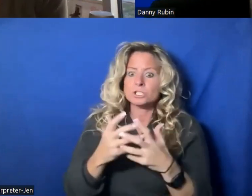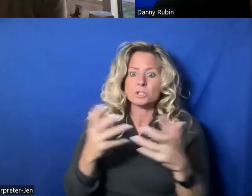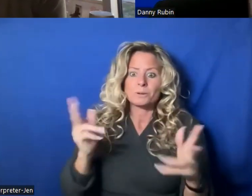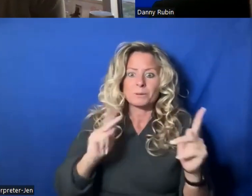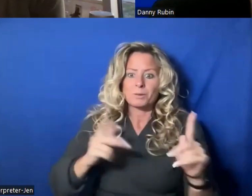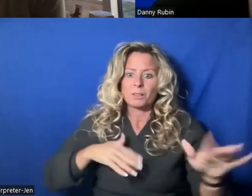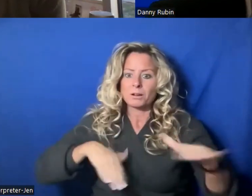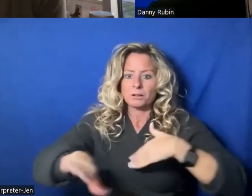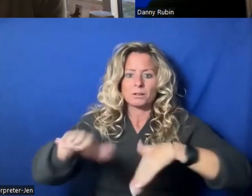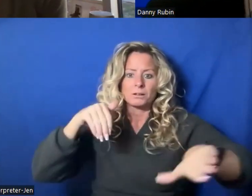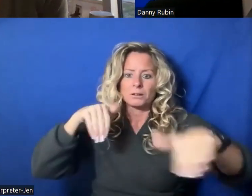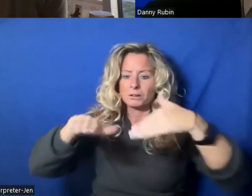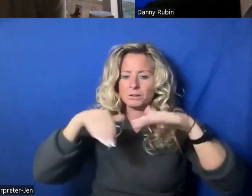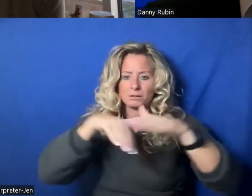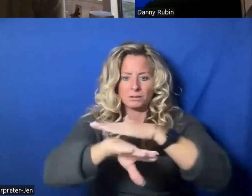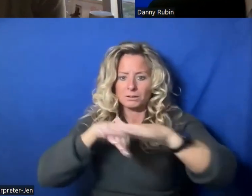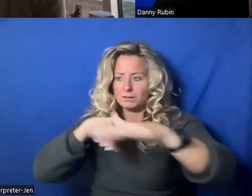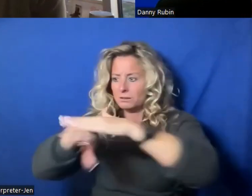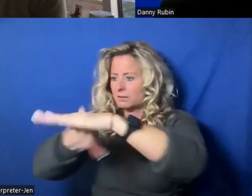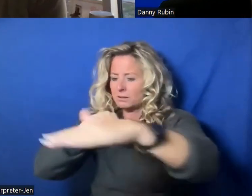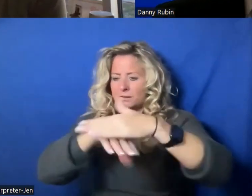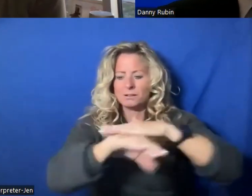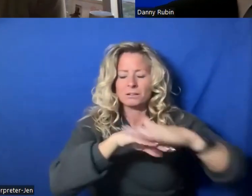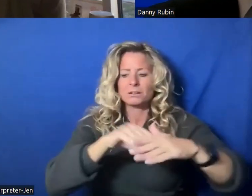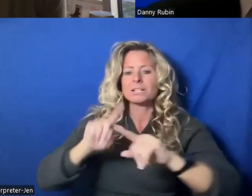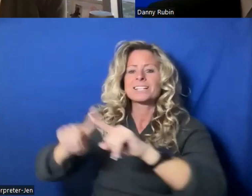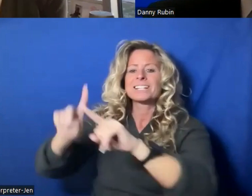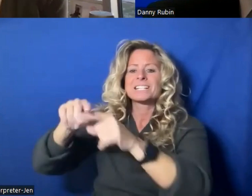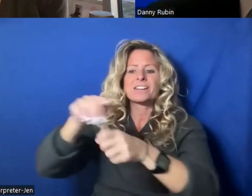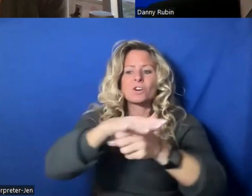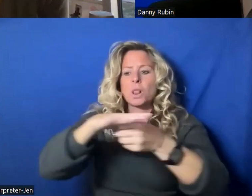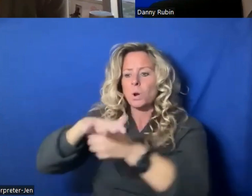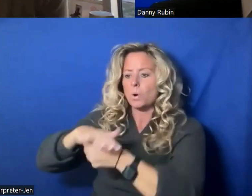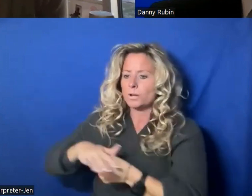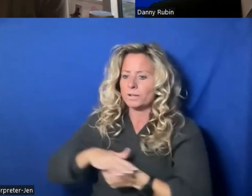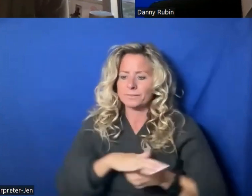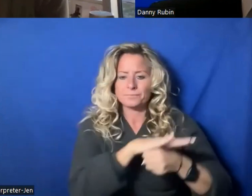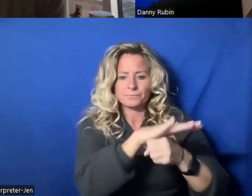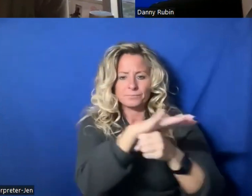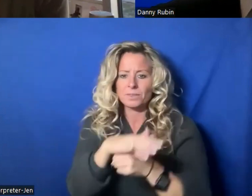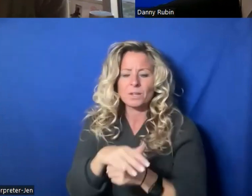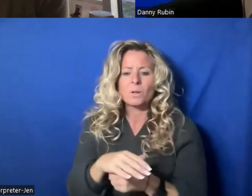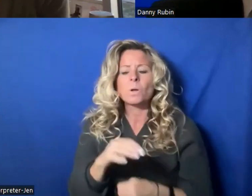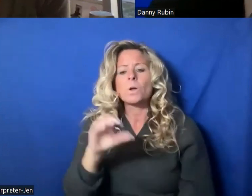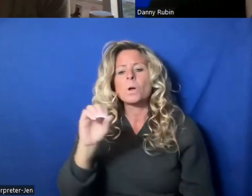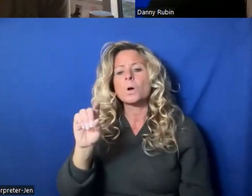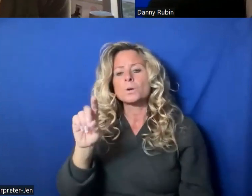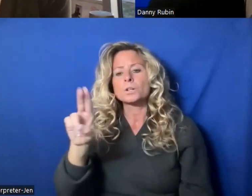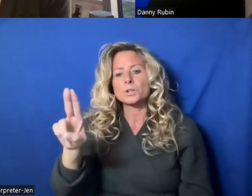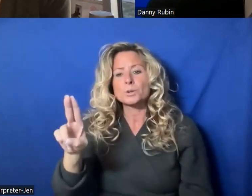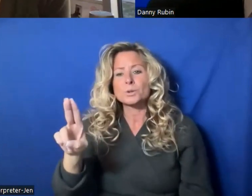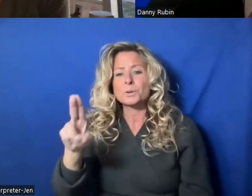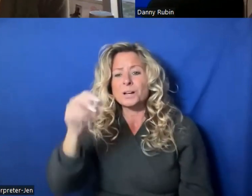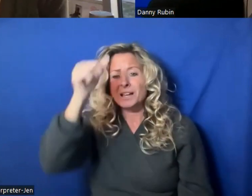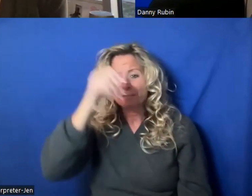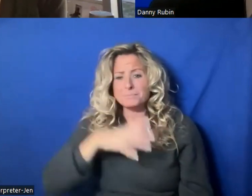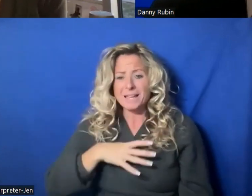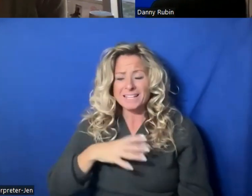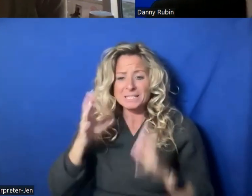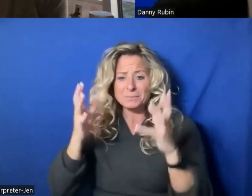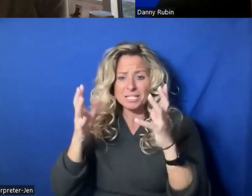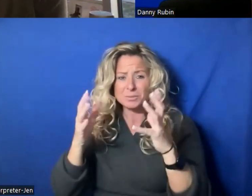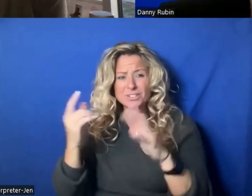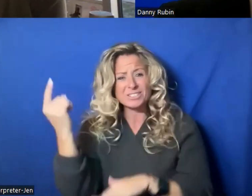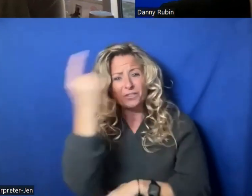and totally different locations each time. Mhm. The Old Dominion men's basketball is in Hawaii They right are. now,